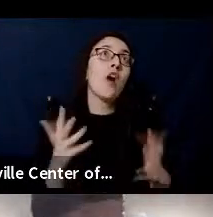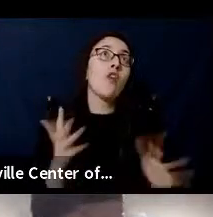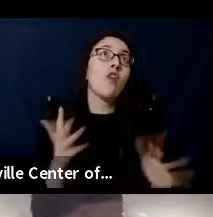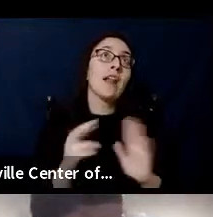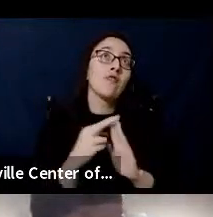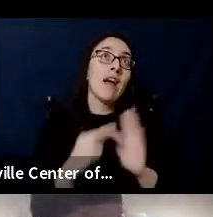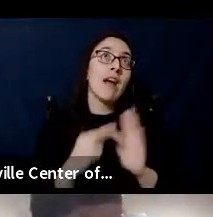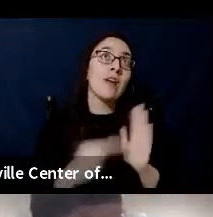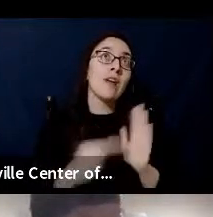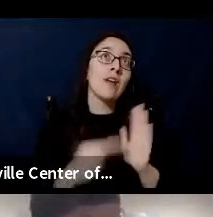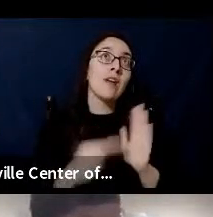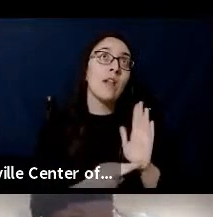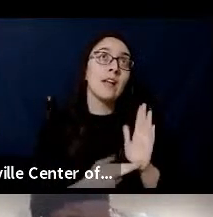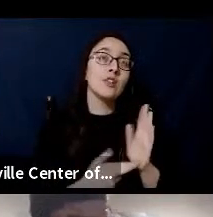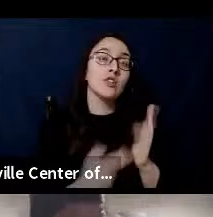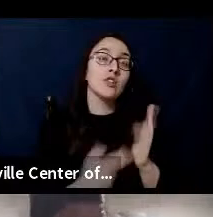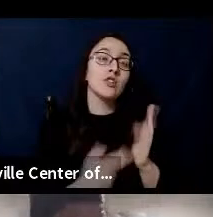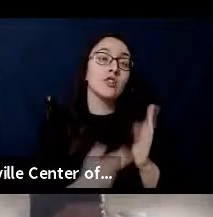high.